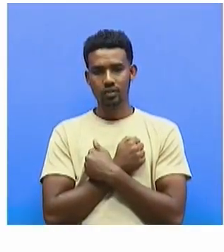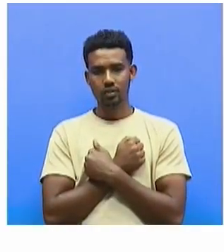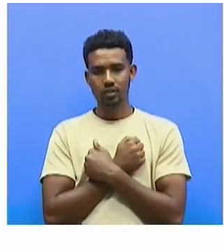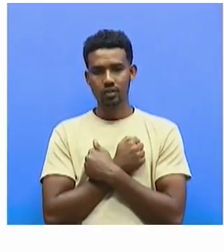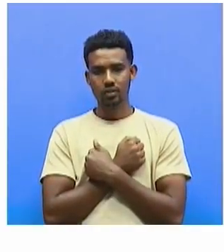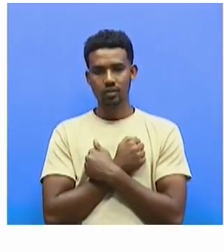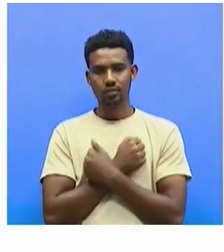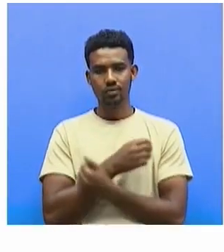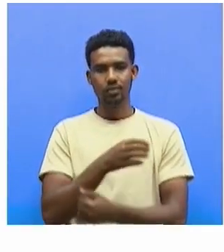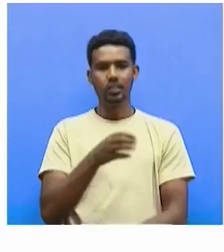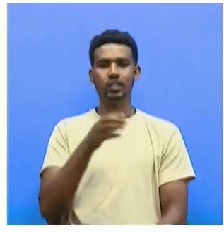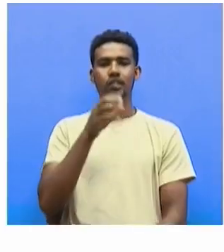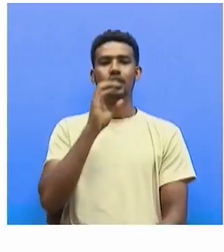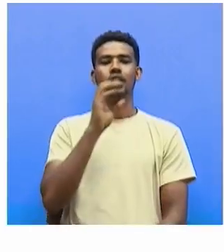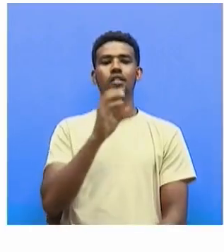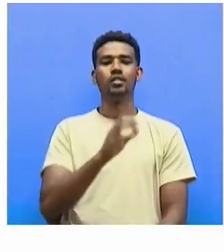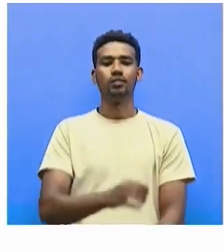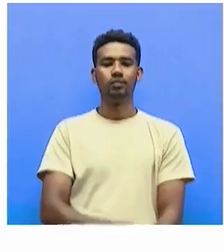drink?